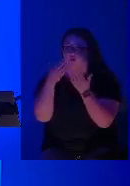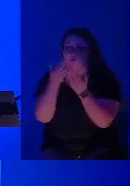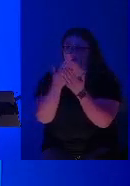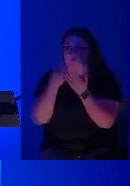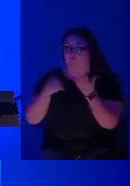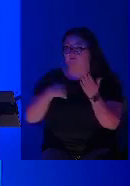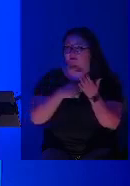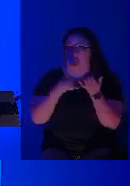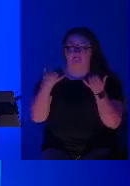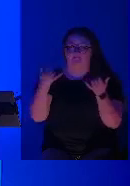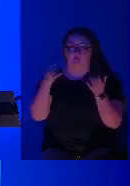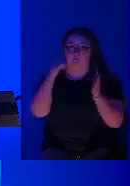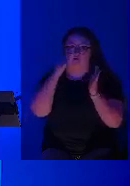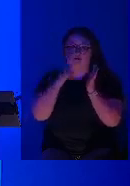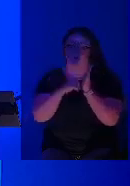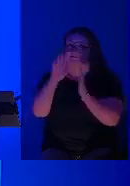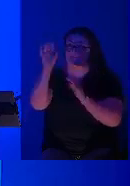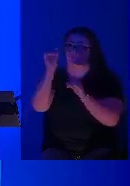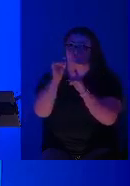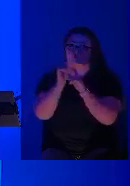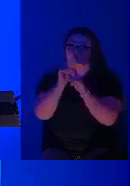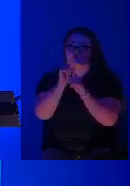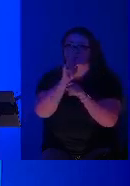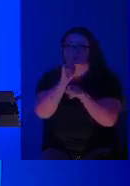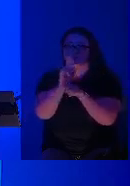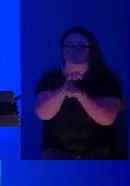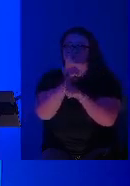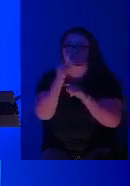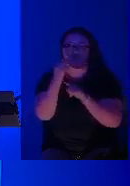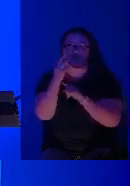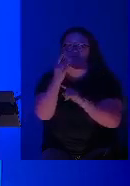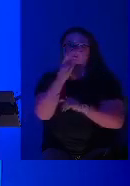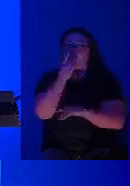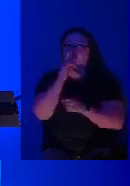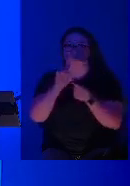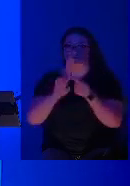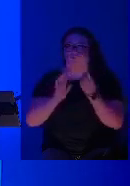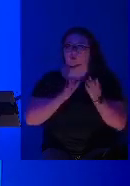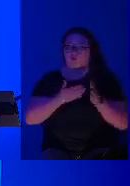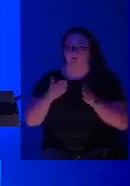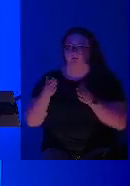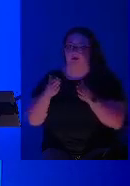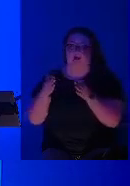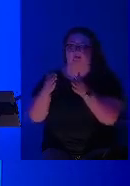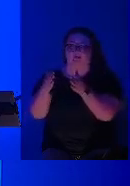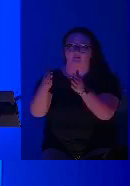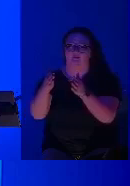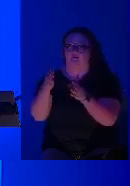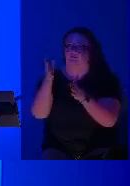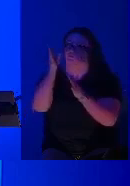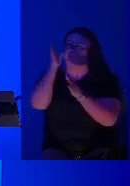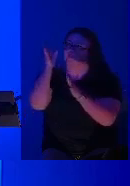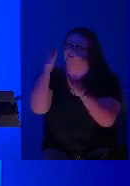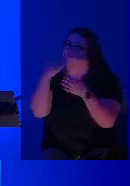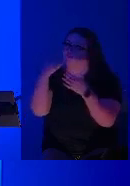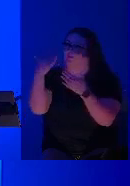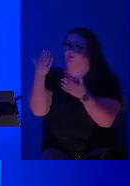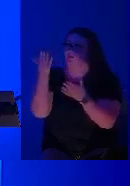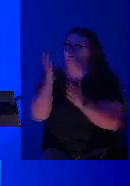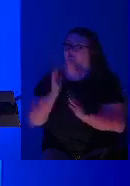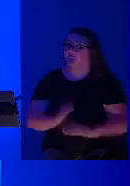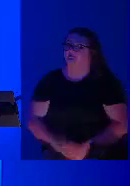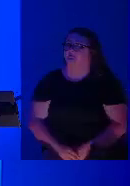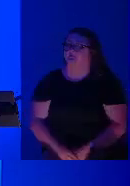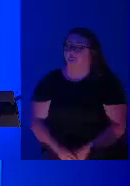us recognize that His Word is a light unto our path. So, Father, we thank You,